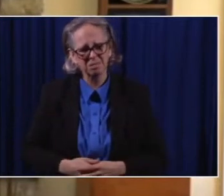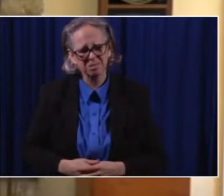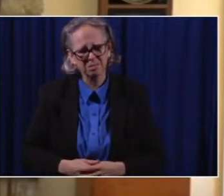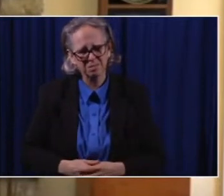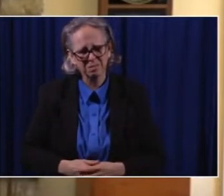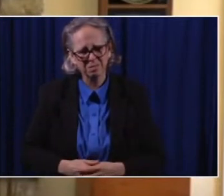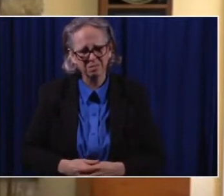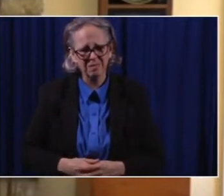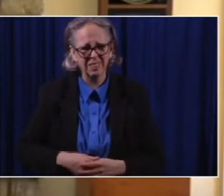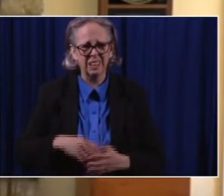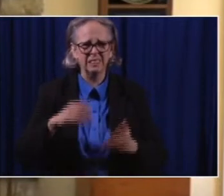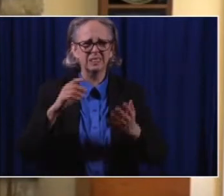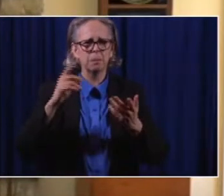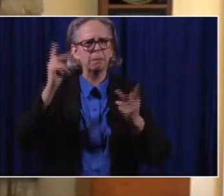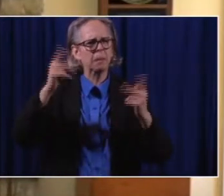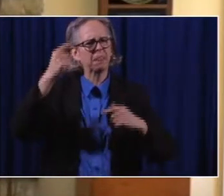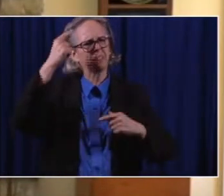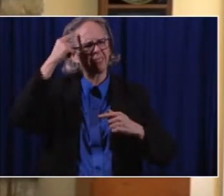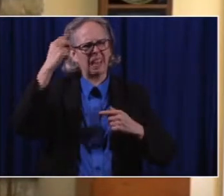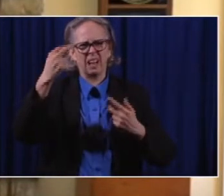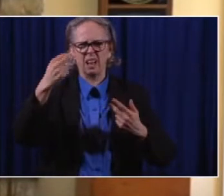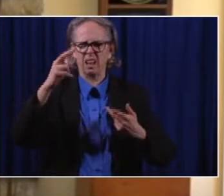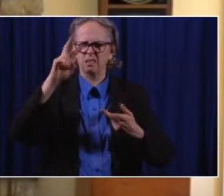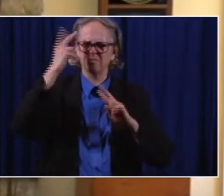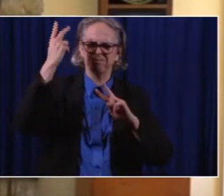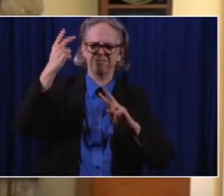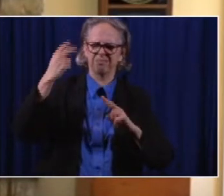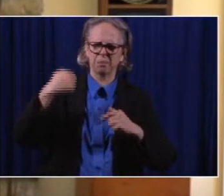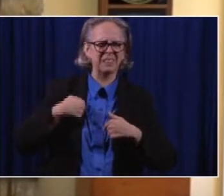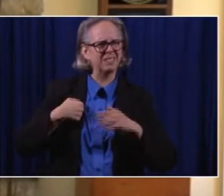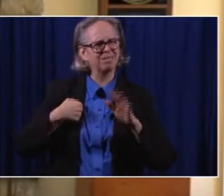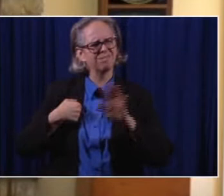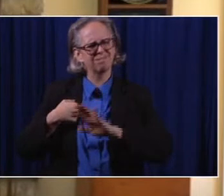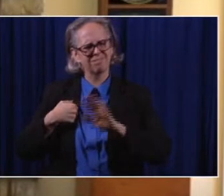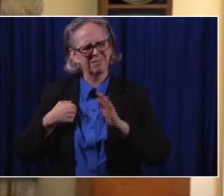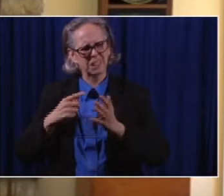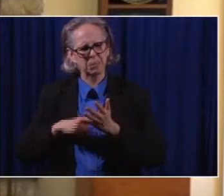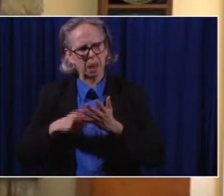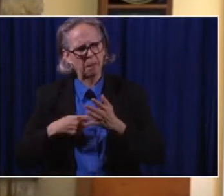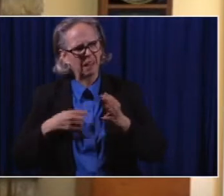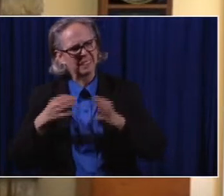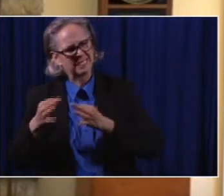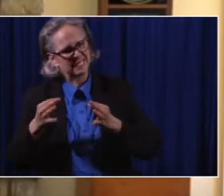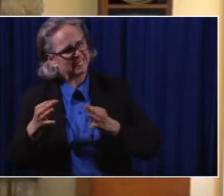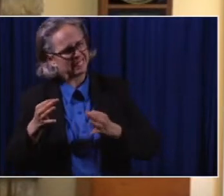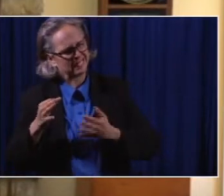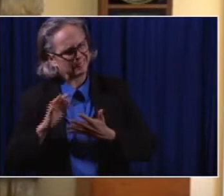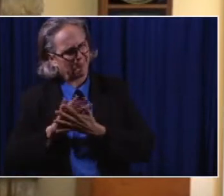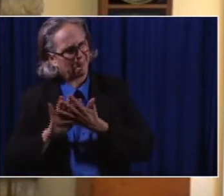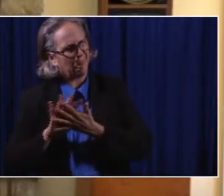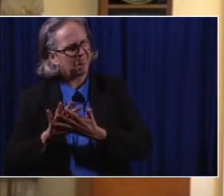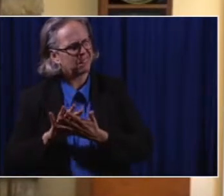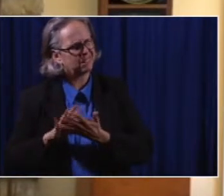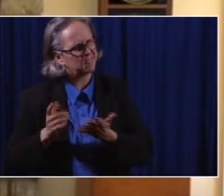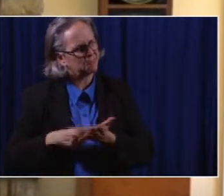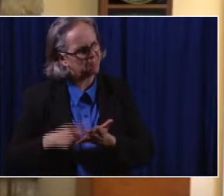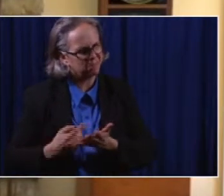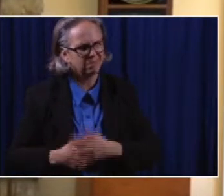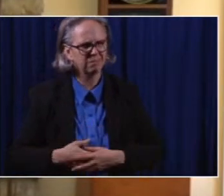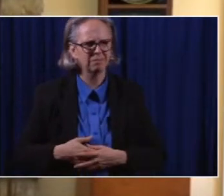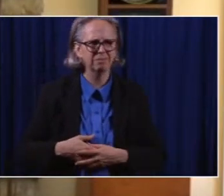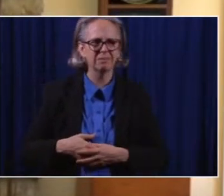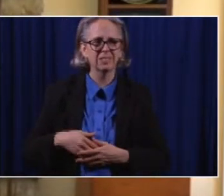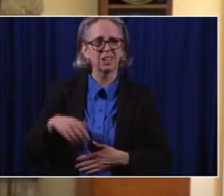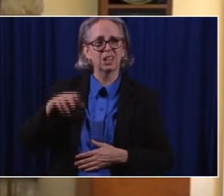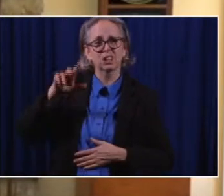very well. But John Houston and I now have had, I think, 25 calls with 25 different county leaders. And what